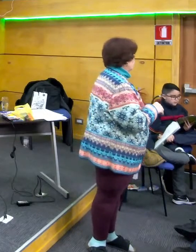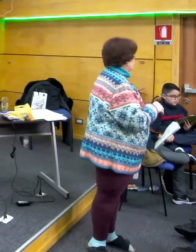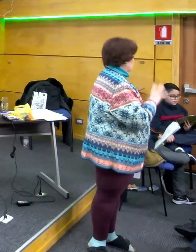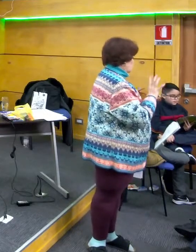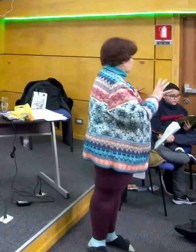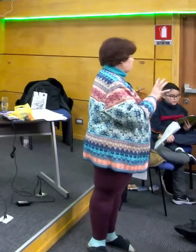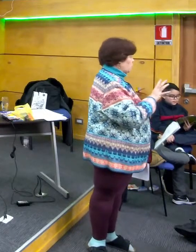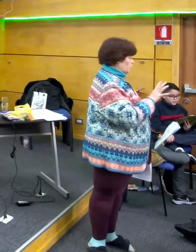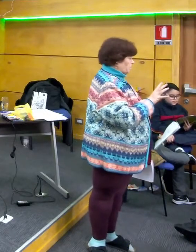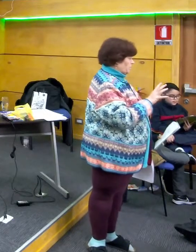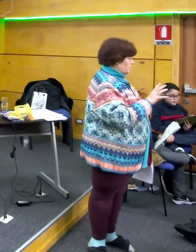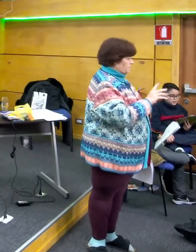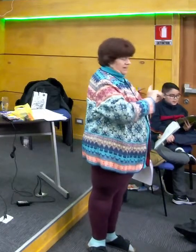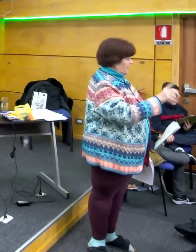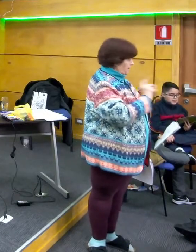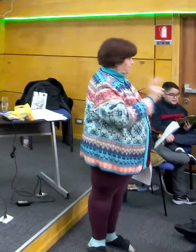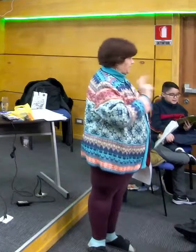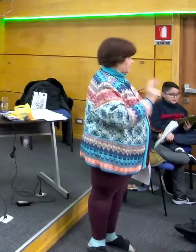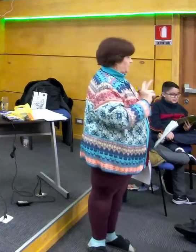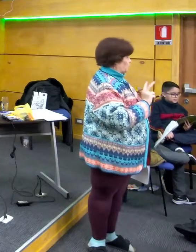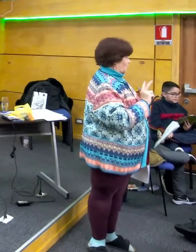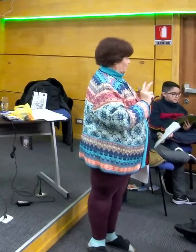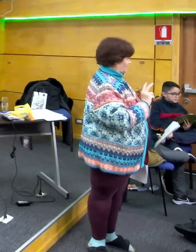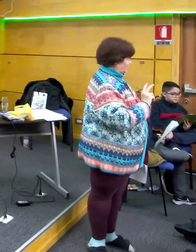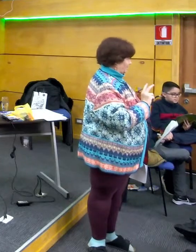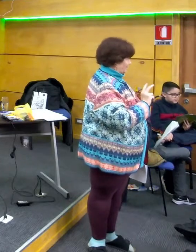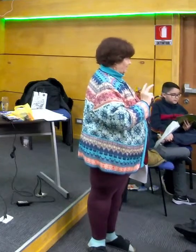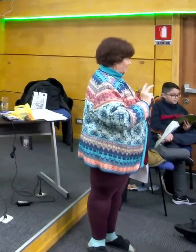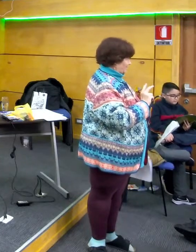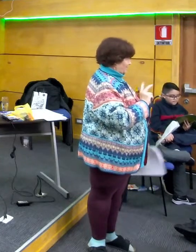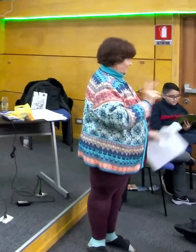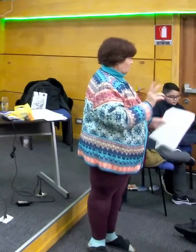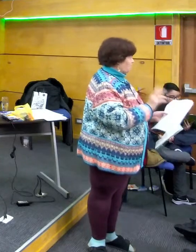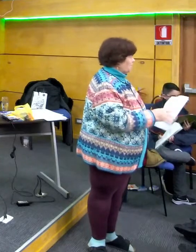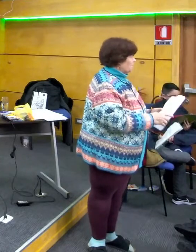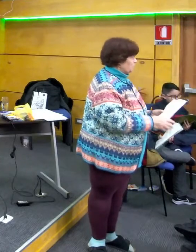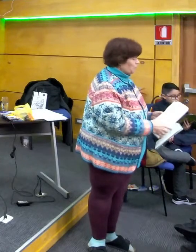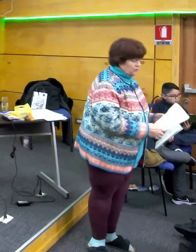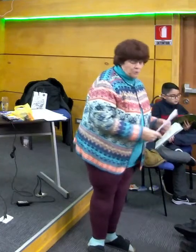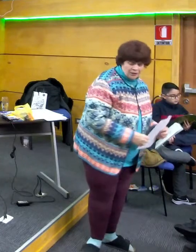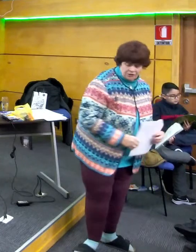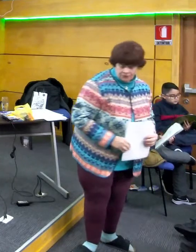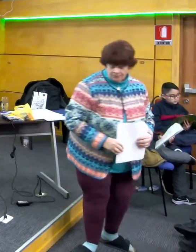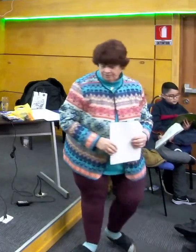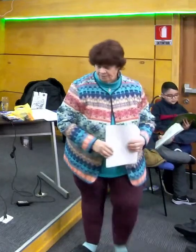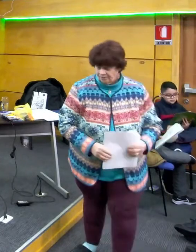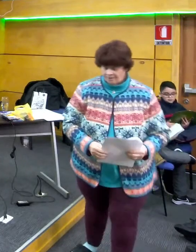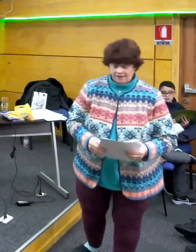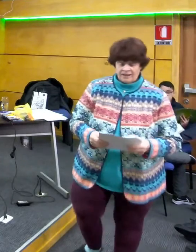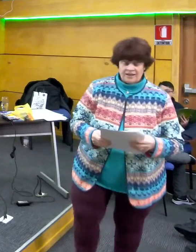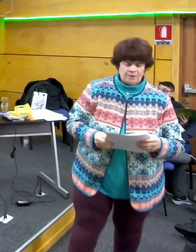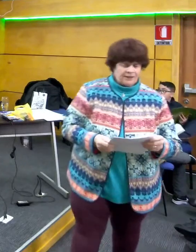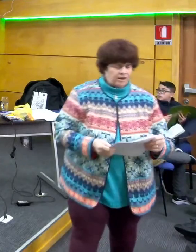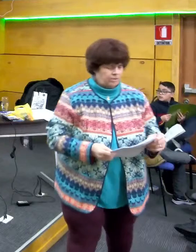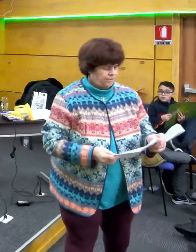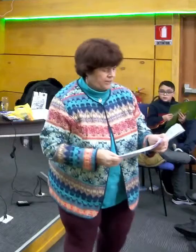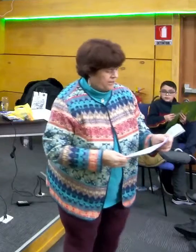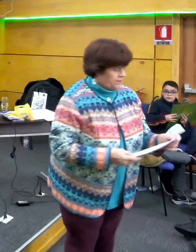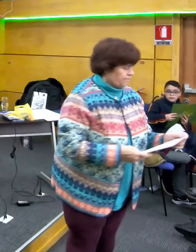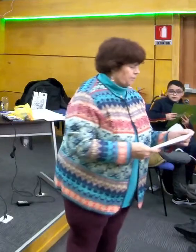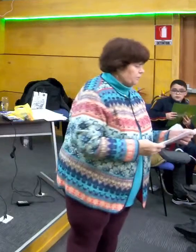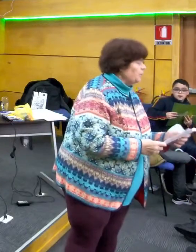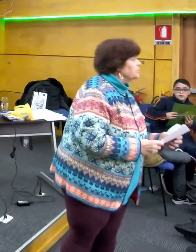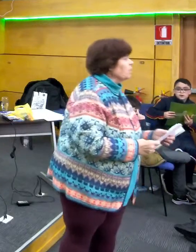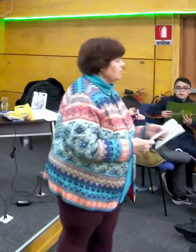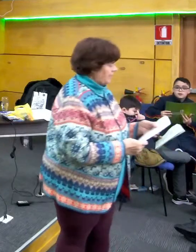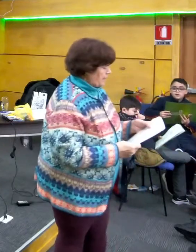pick one poem, but it can't be the same one. You can pick which one you want to do. Here we go.